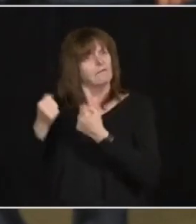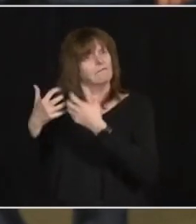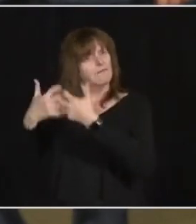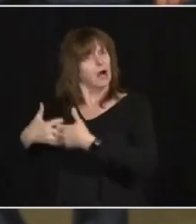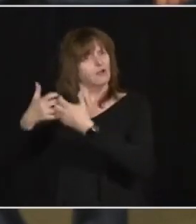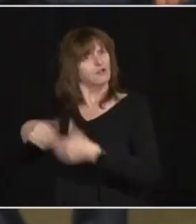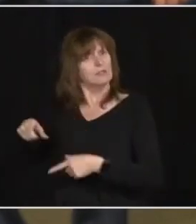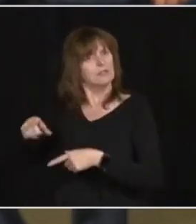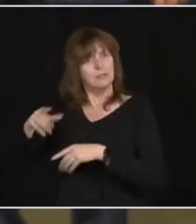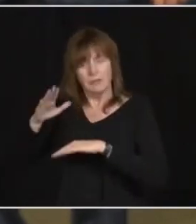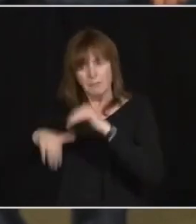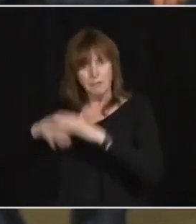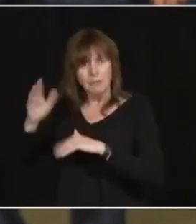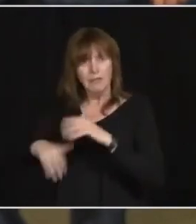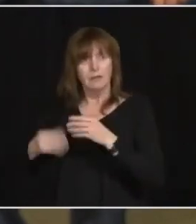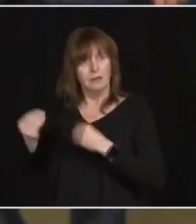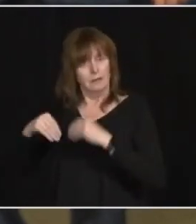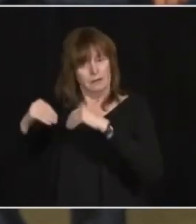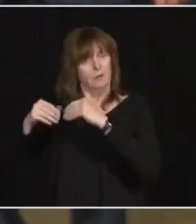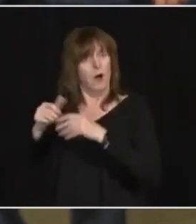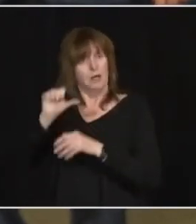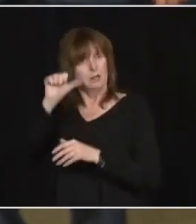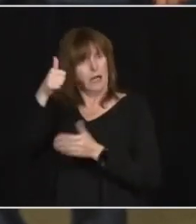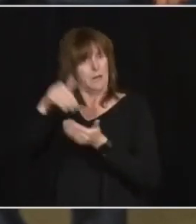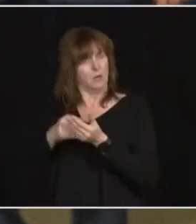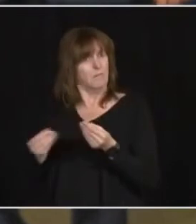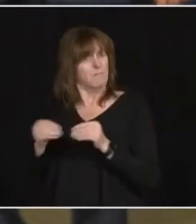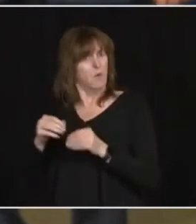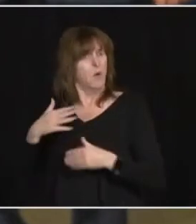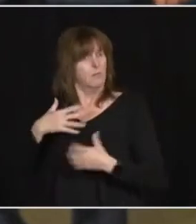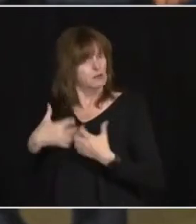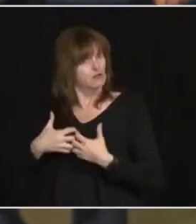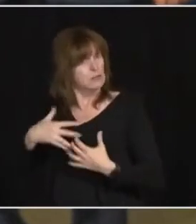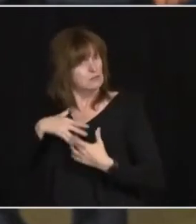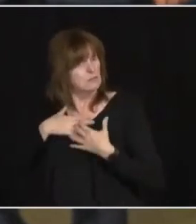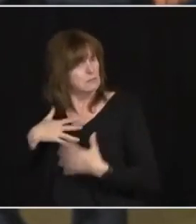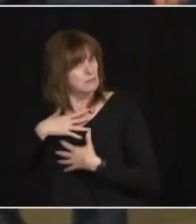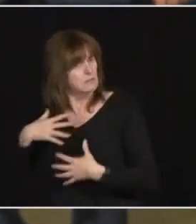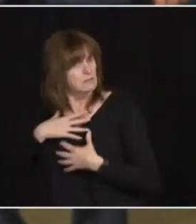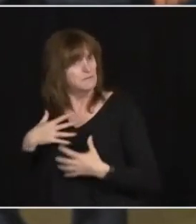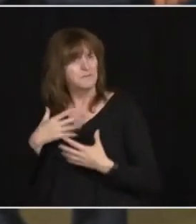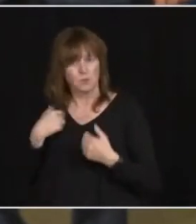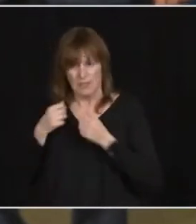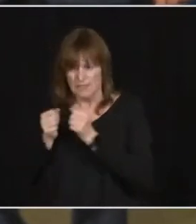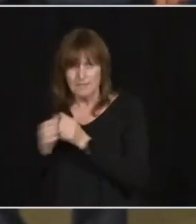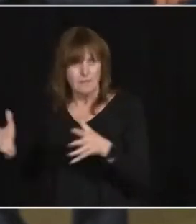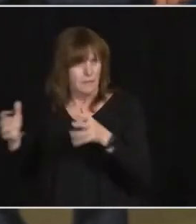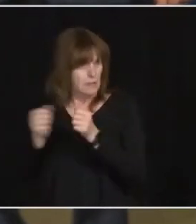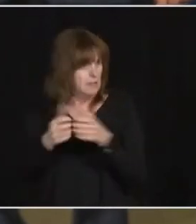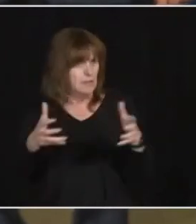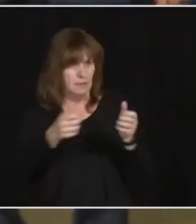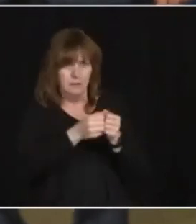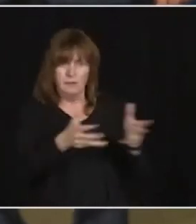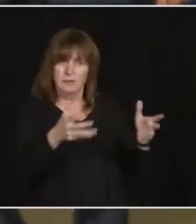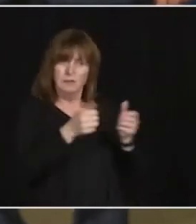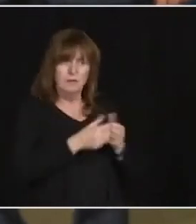another 10,000 respirators. So we are still building our capacity because we don't know. We